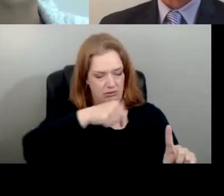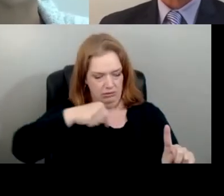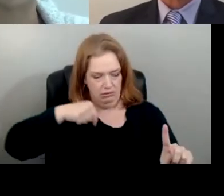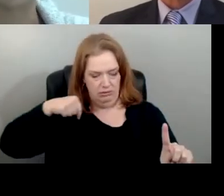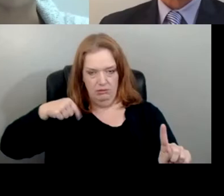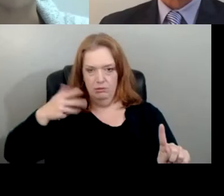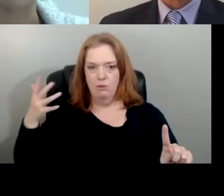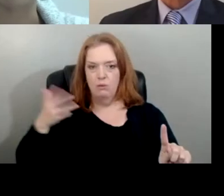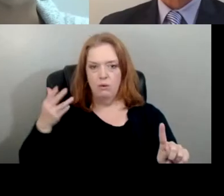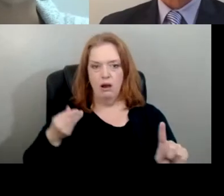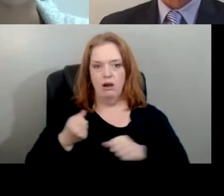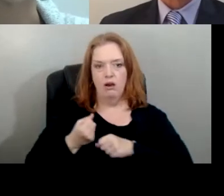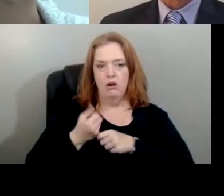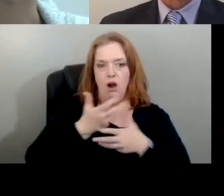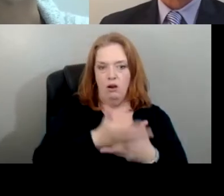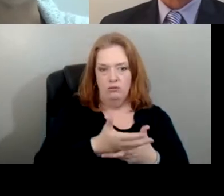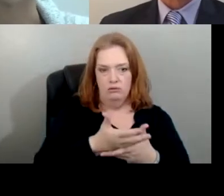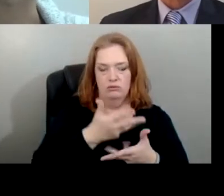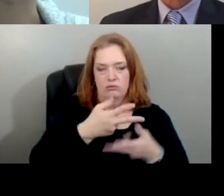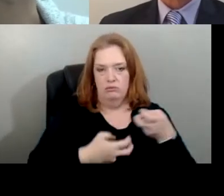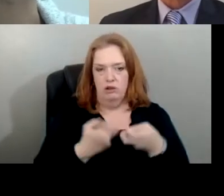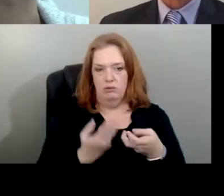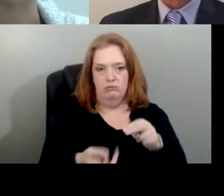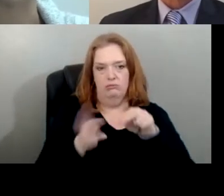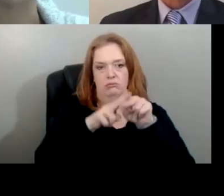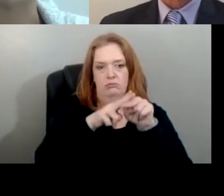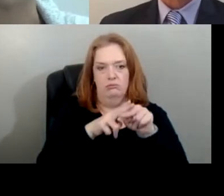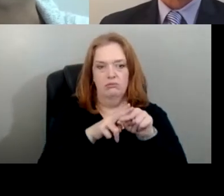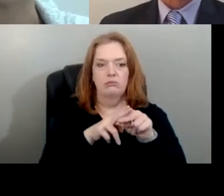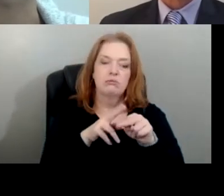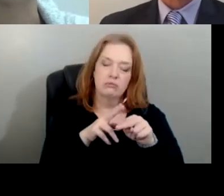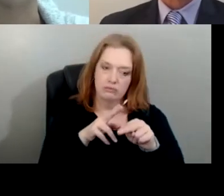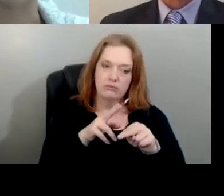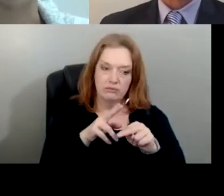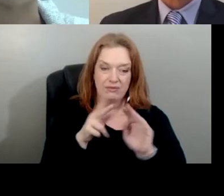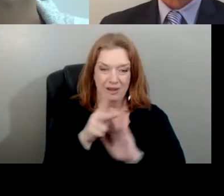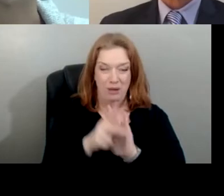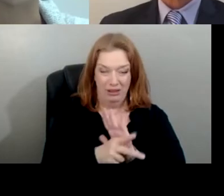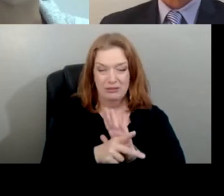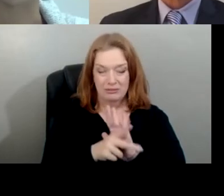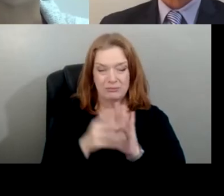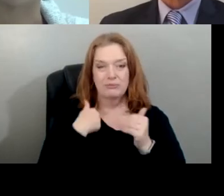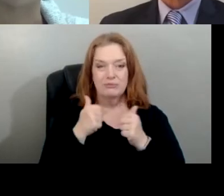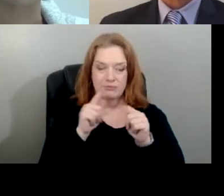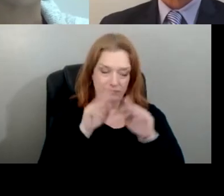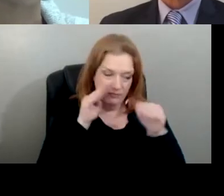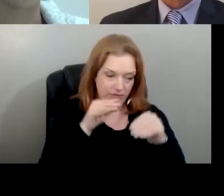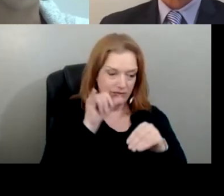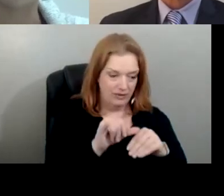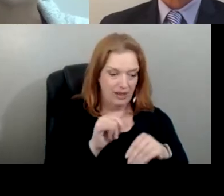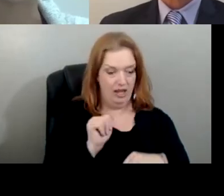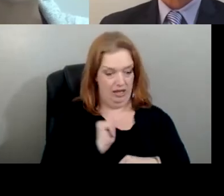policy. So trying to address that as a policy woman moving forward. I'm also an Indigenous woman. I'm